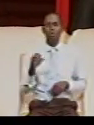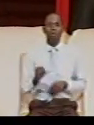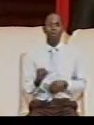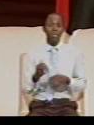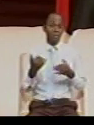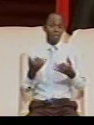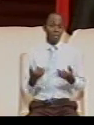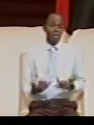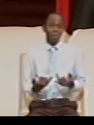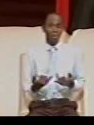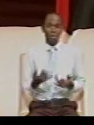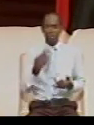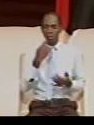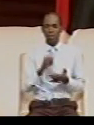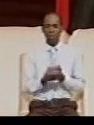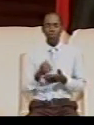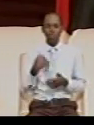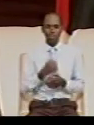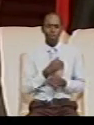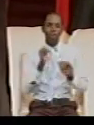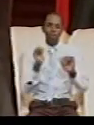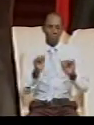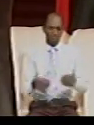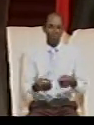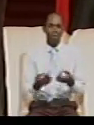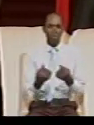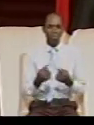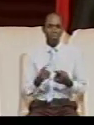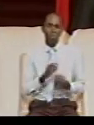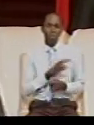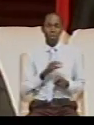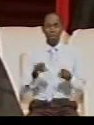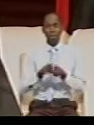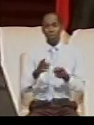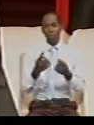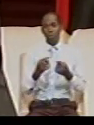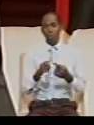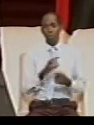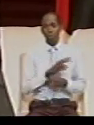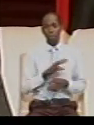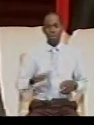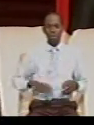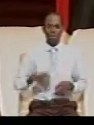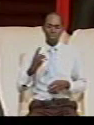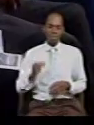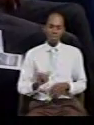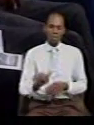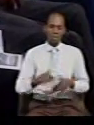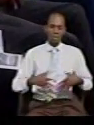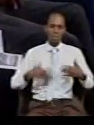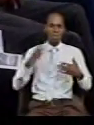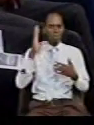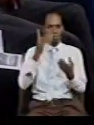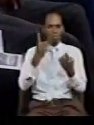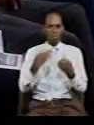now it says, we can come to Christ. And as we come to Christ, eternal life will